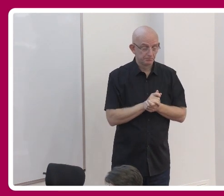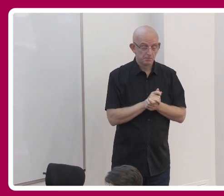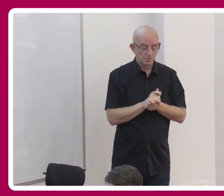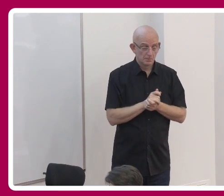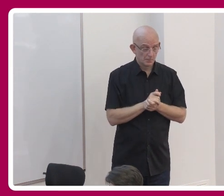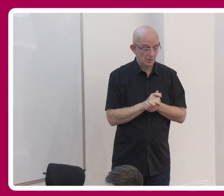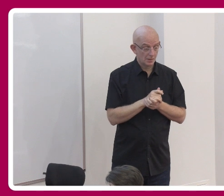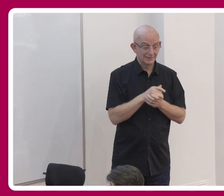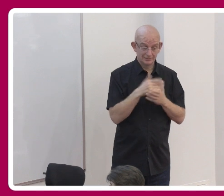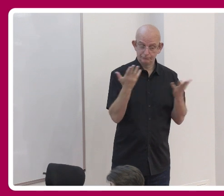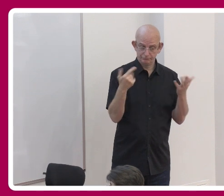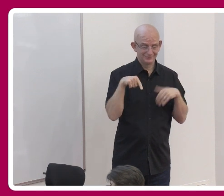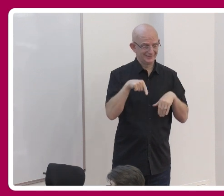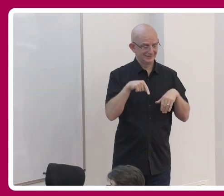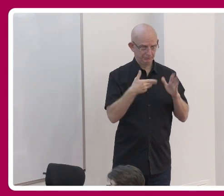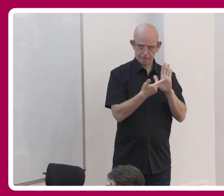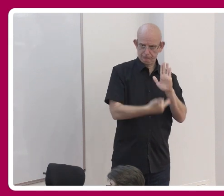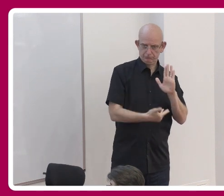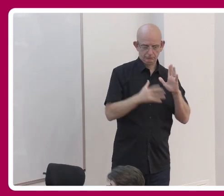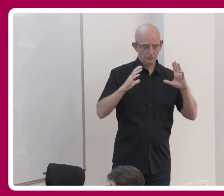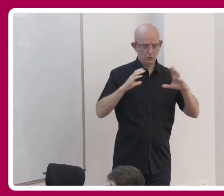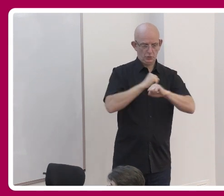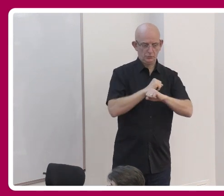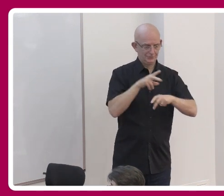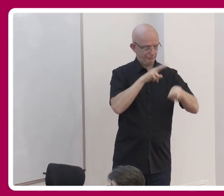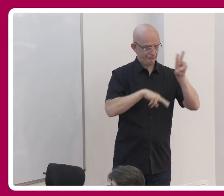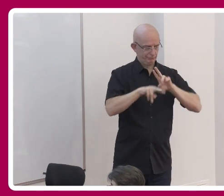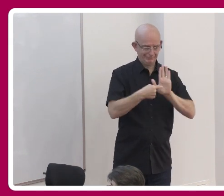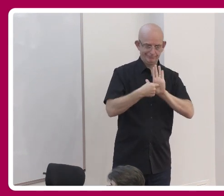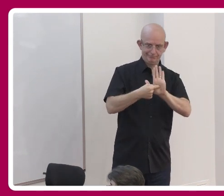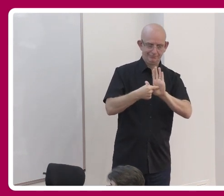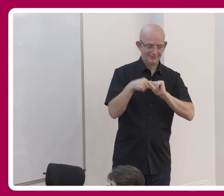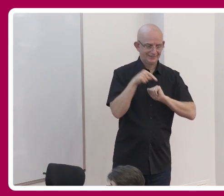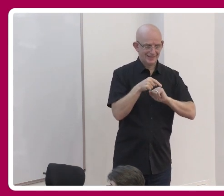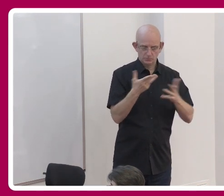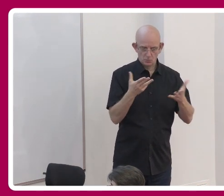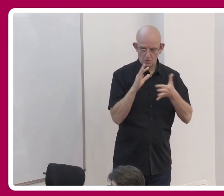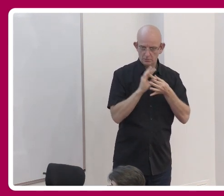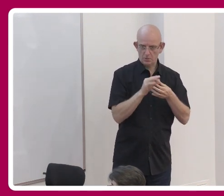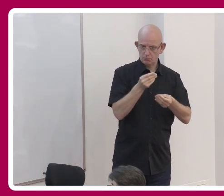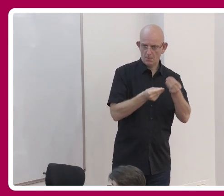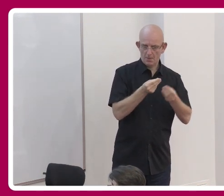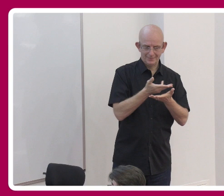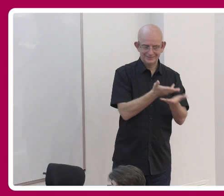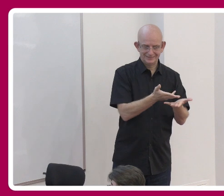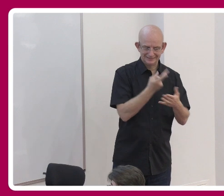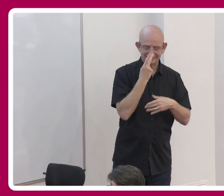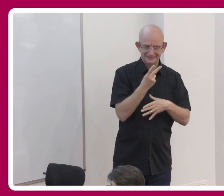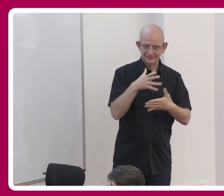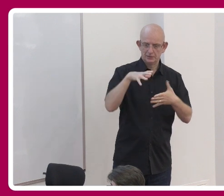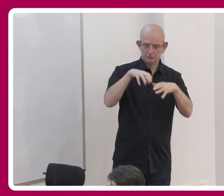liberty based on impairment, and explicitly mentioned shackling, seclusion, and restraints against people with